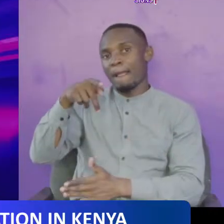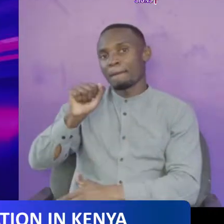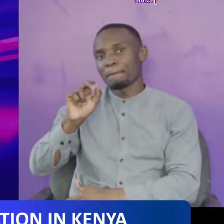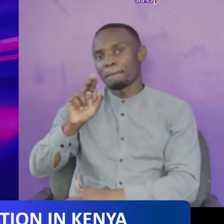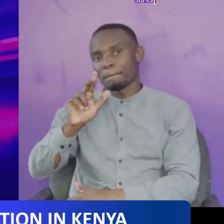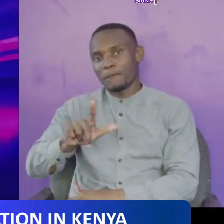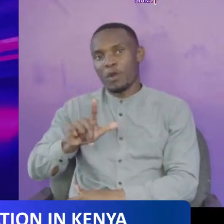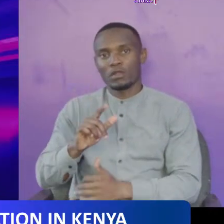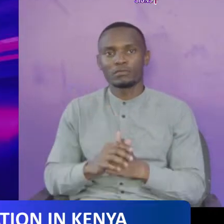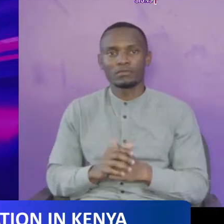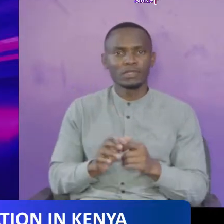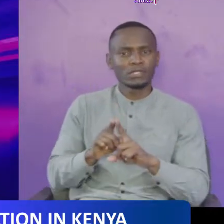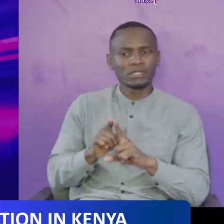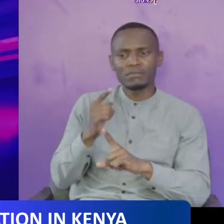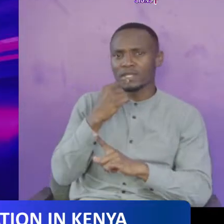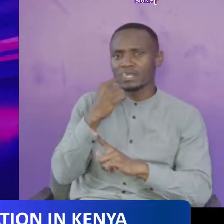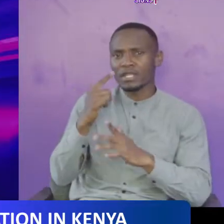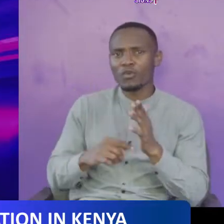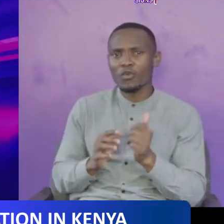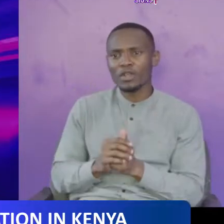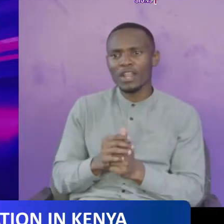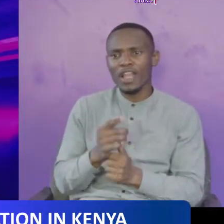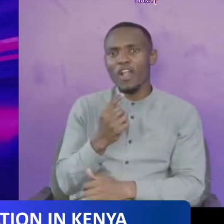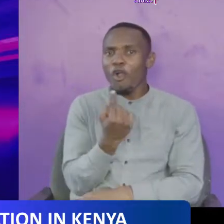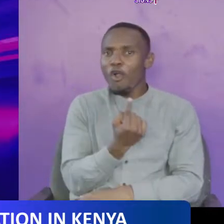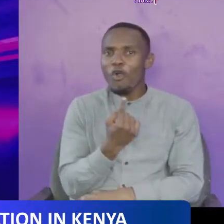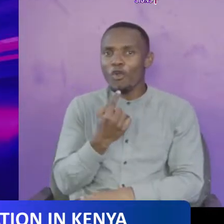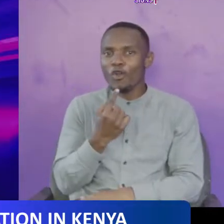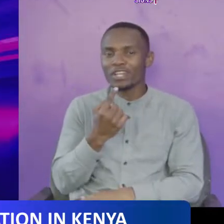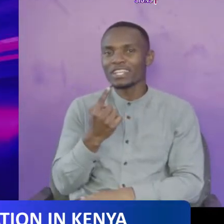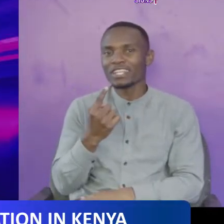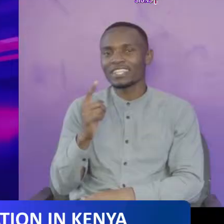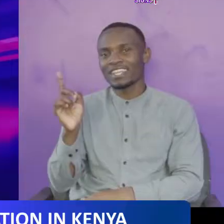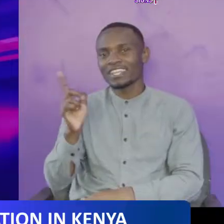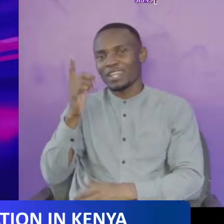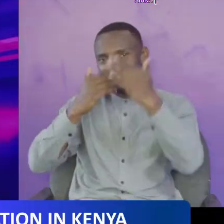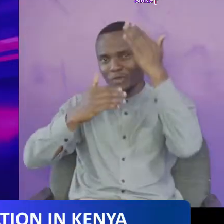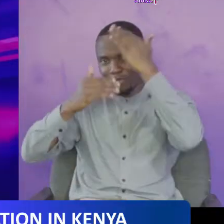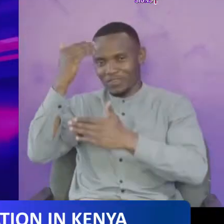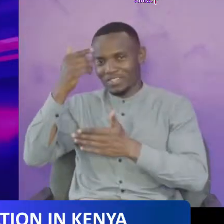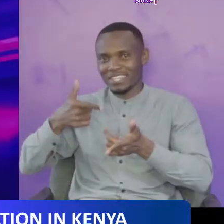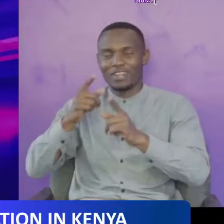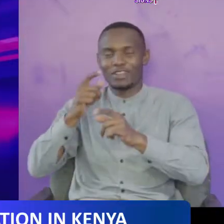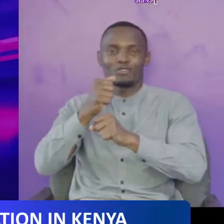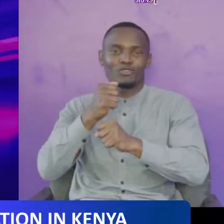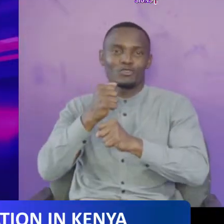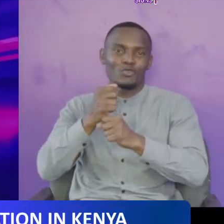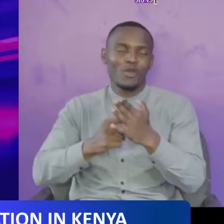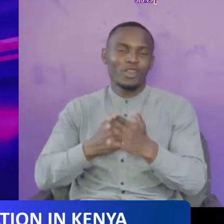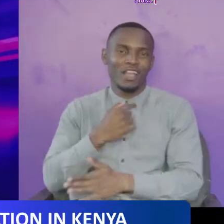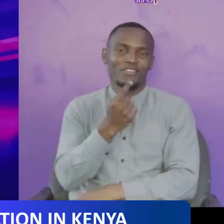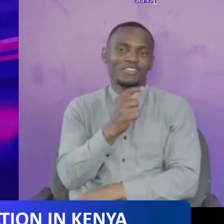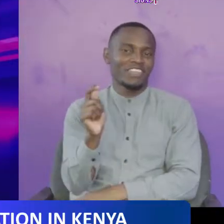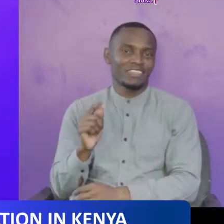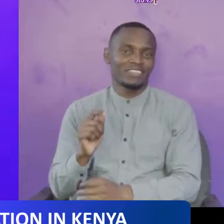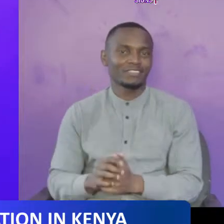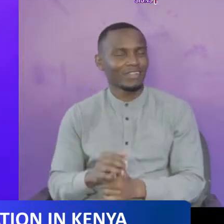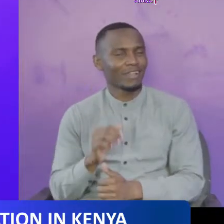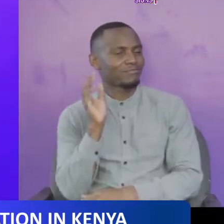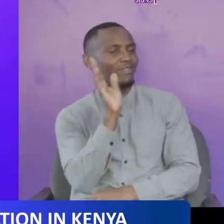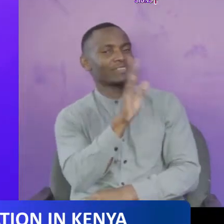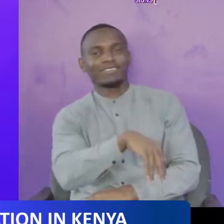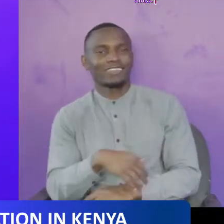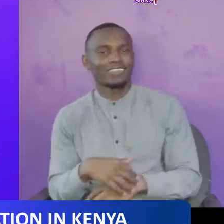it is only University of Nairobi allowed to have. Achana. Okay, sawa. Nimeachana now. The St. Paul's